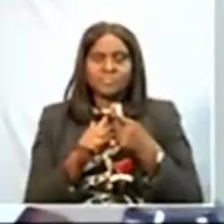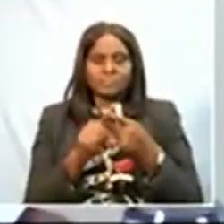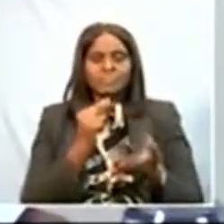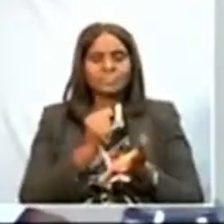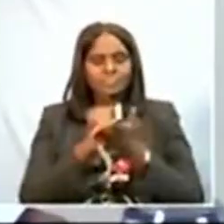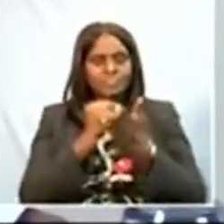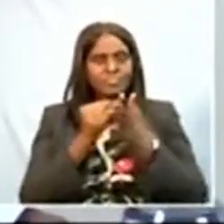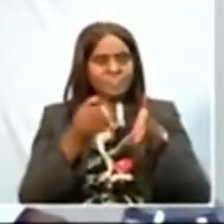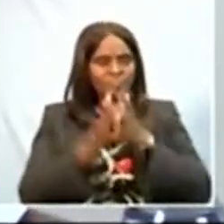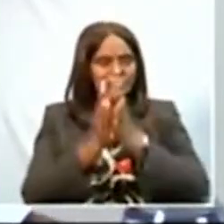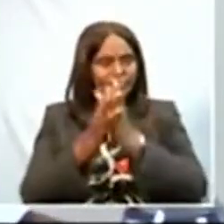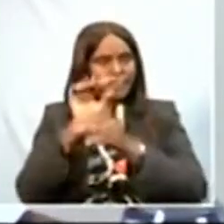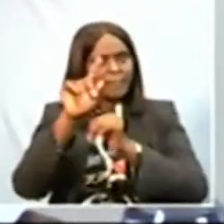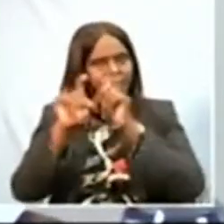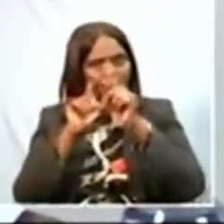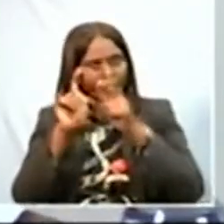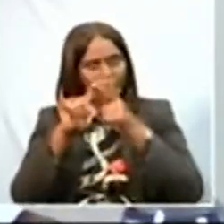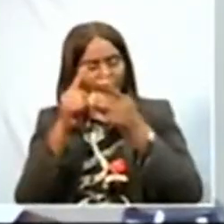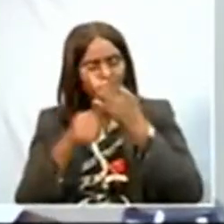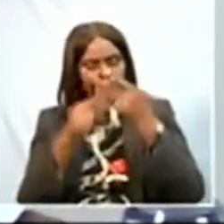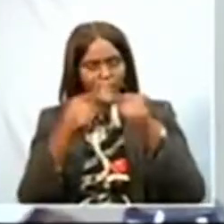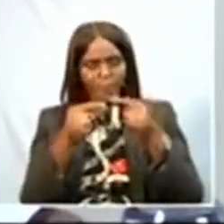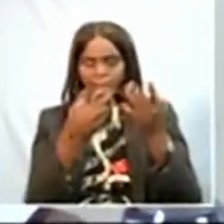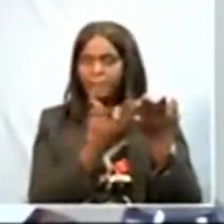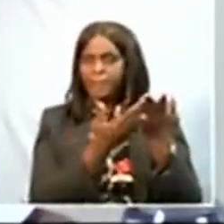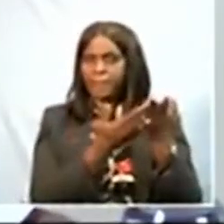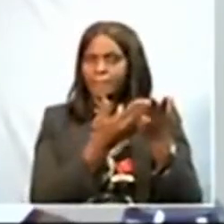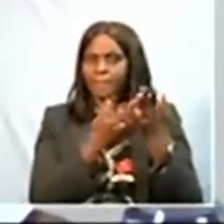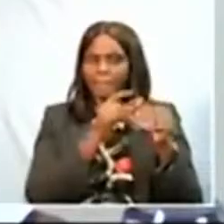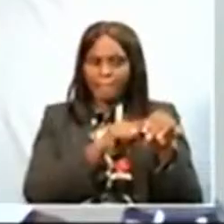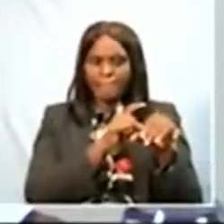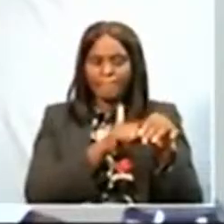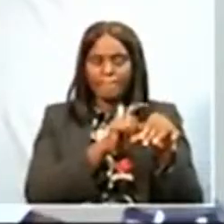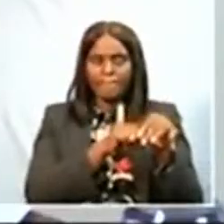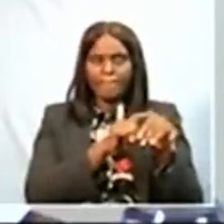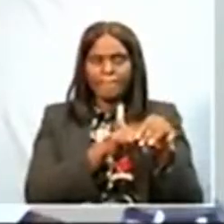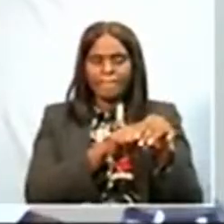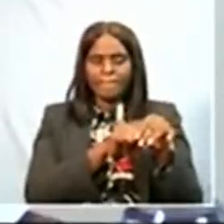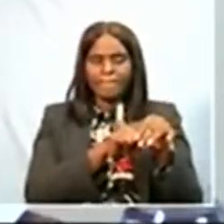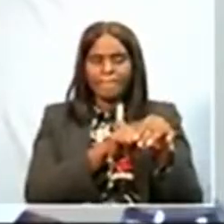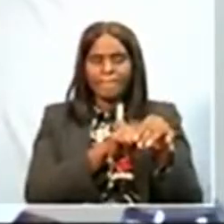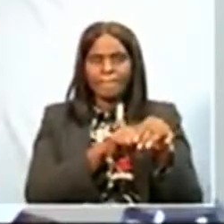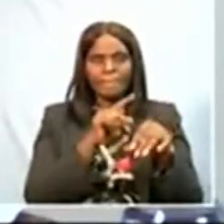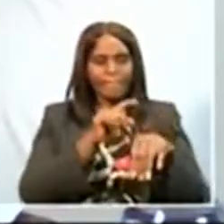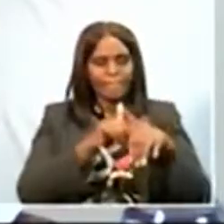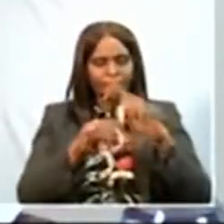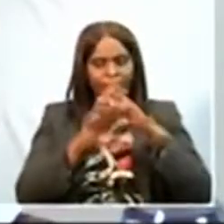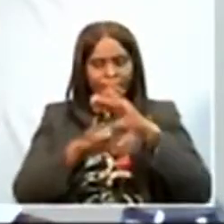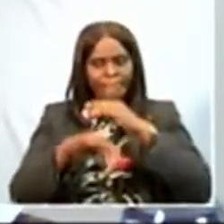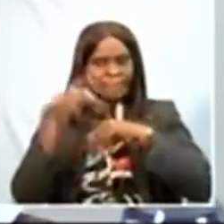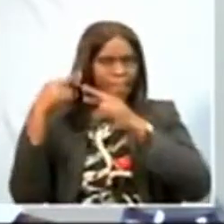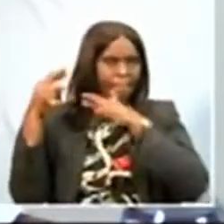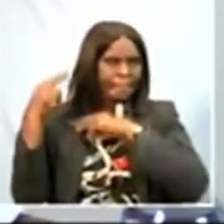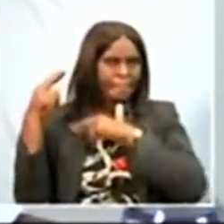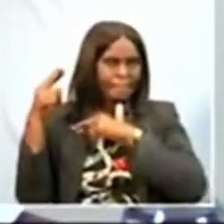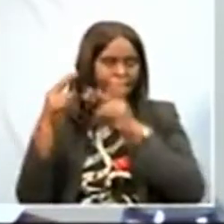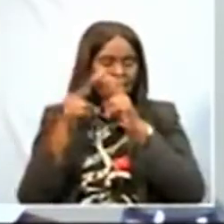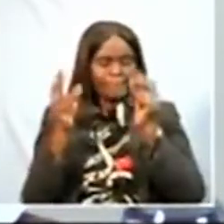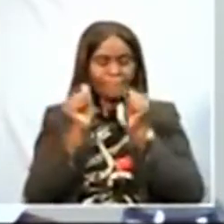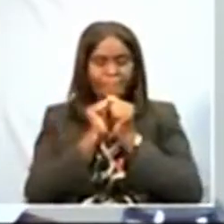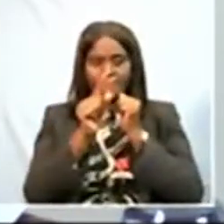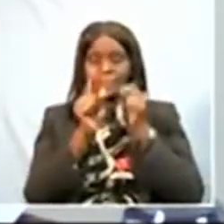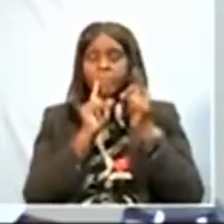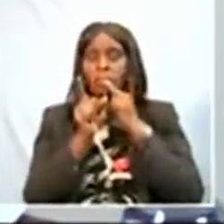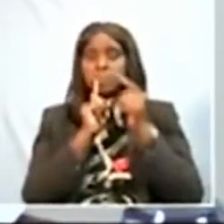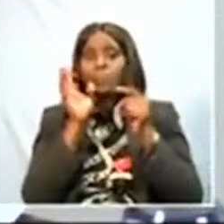ask questions as to what happened during the period under review. So with that said, I